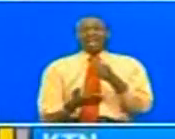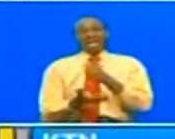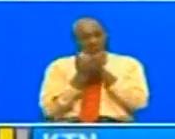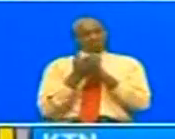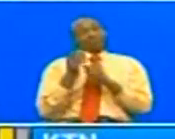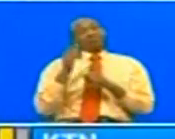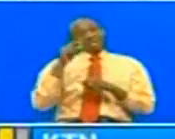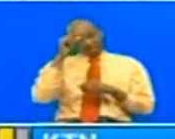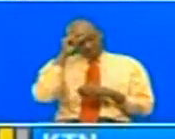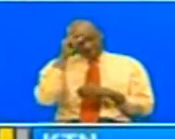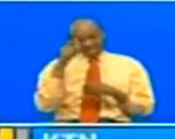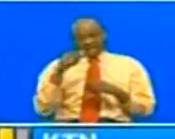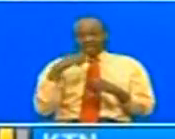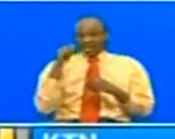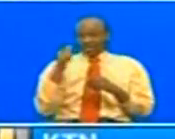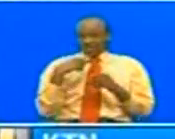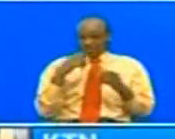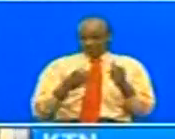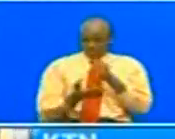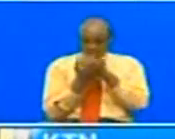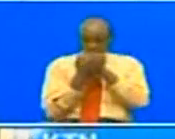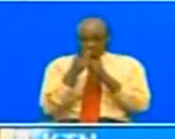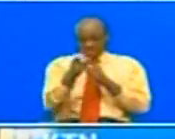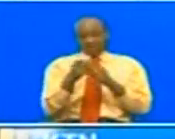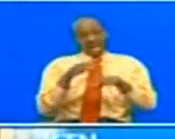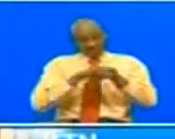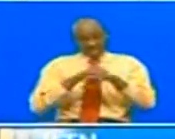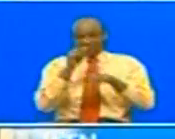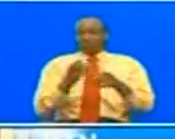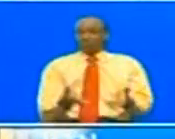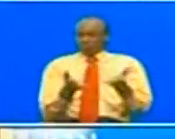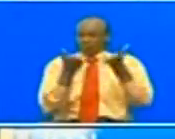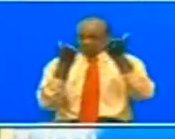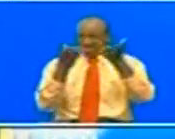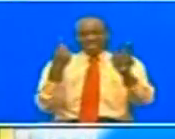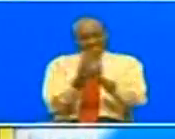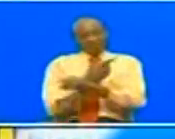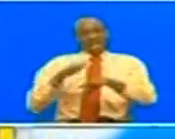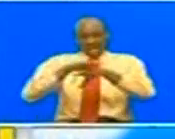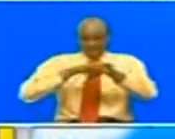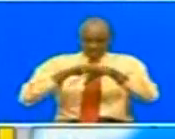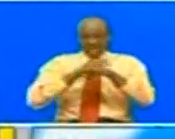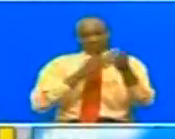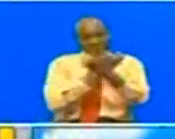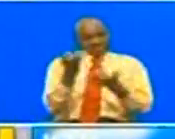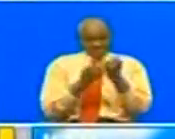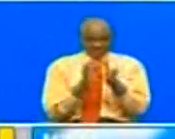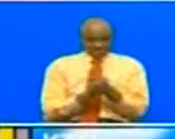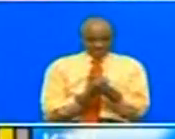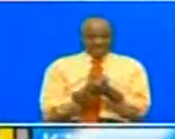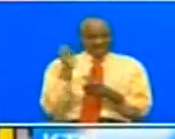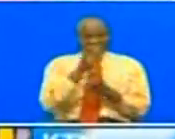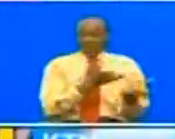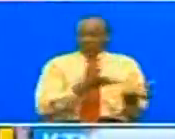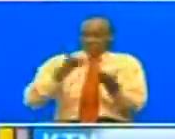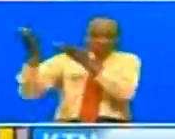Africa's regional and continental efforts towards increasing intra-Africa trade. Kenyan exports to Africa